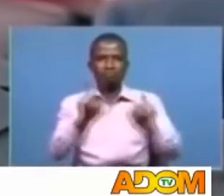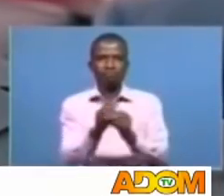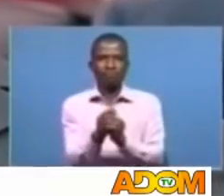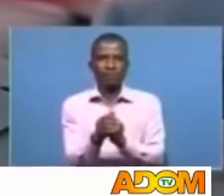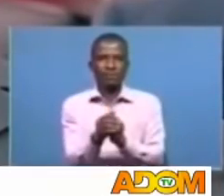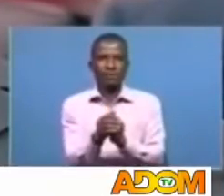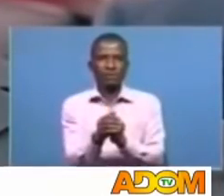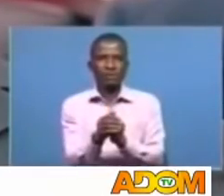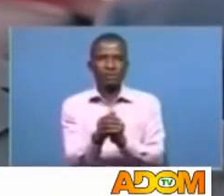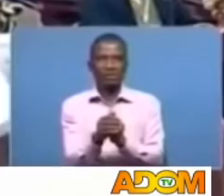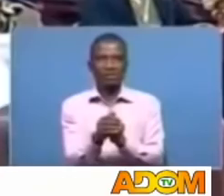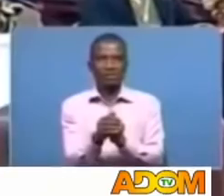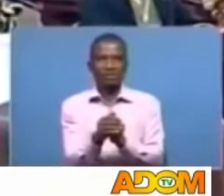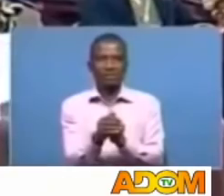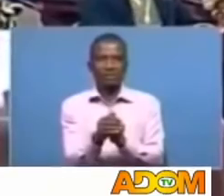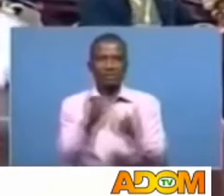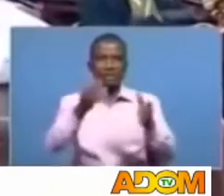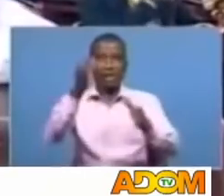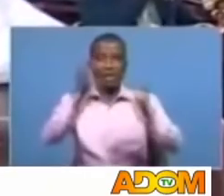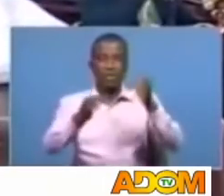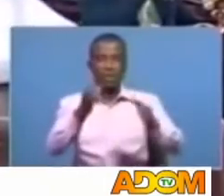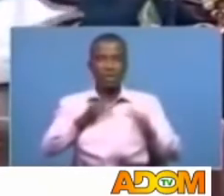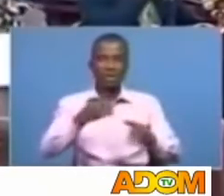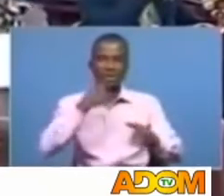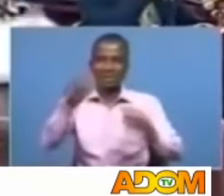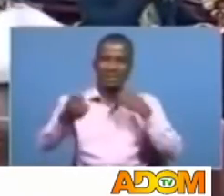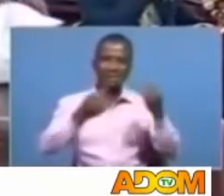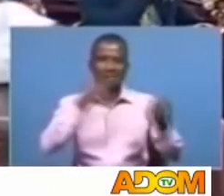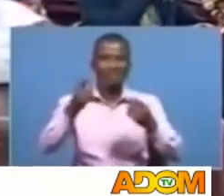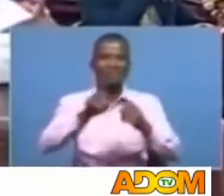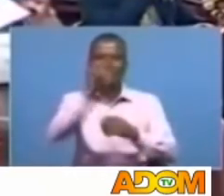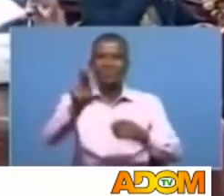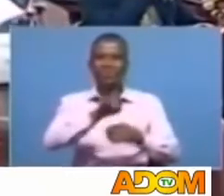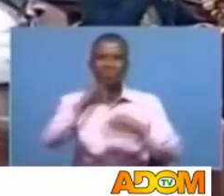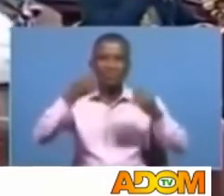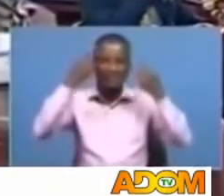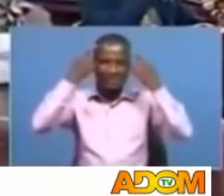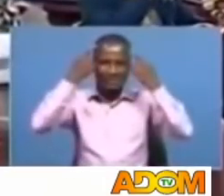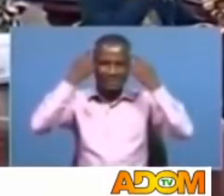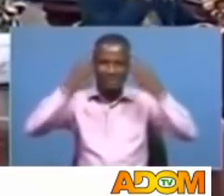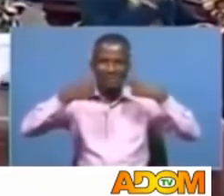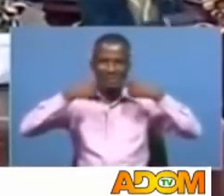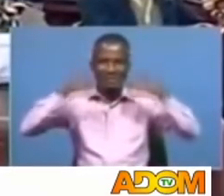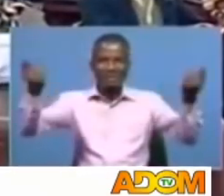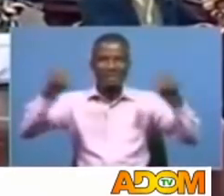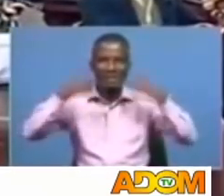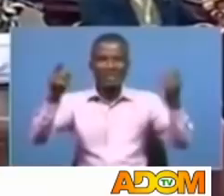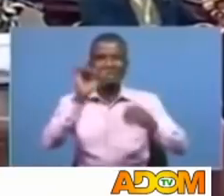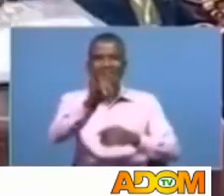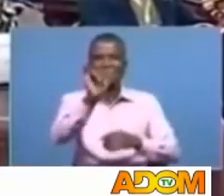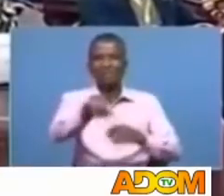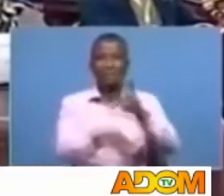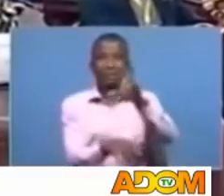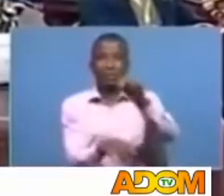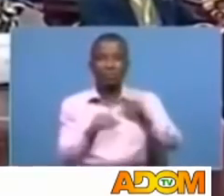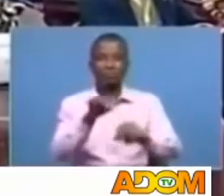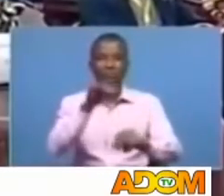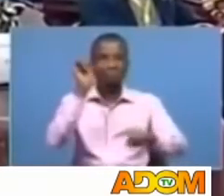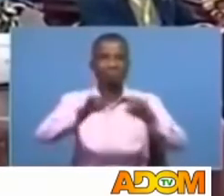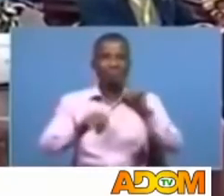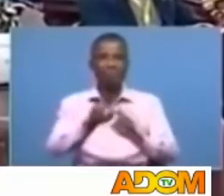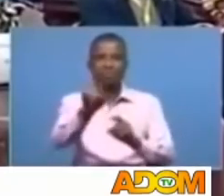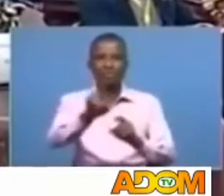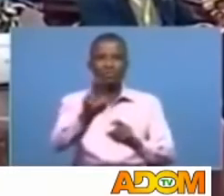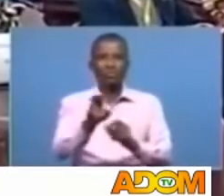26, which the court was stating emphatically is not applicable because of